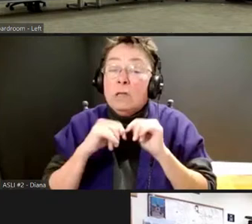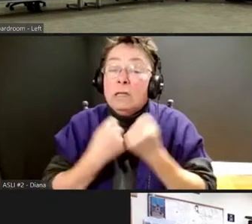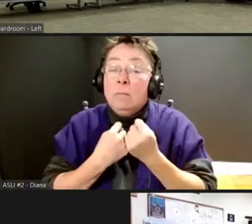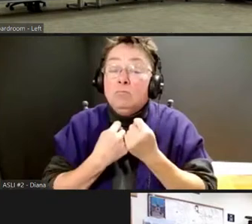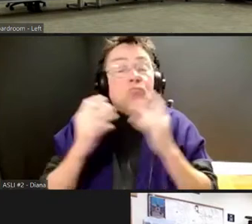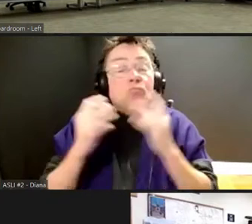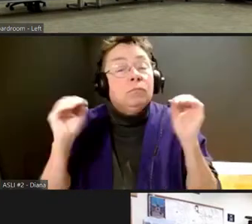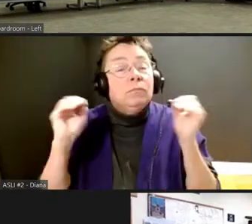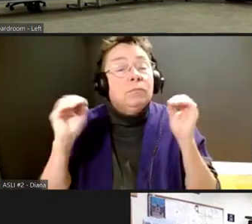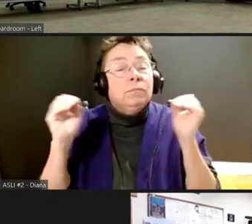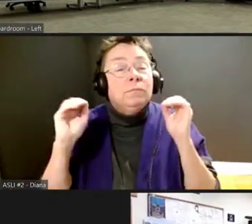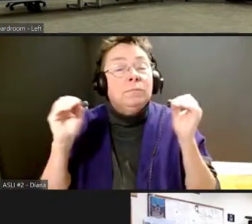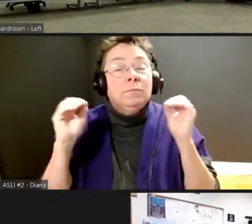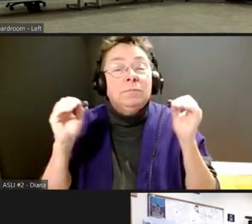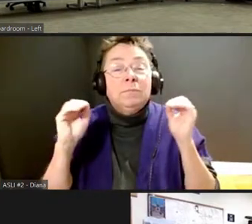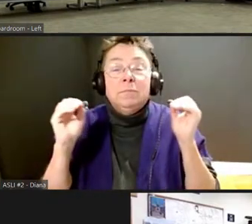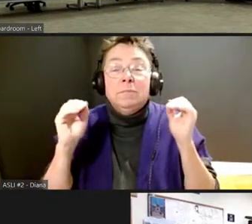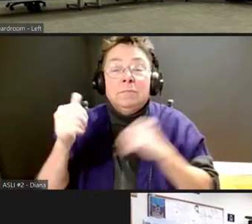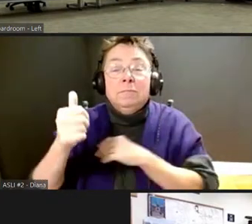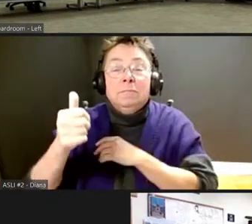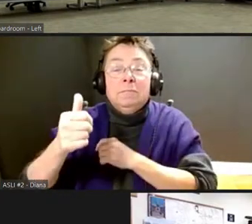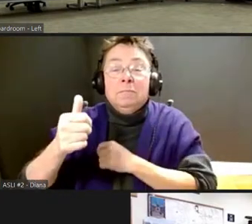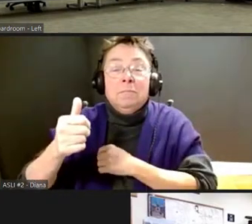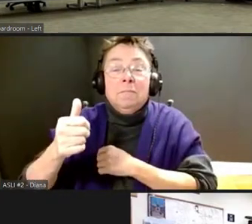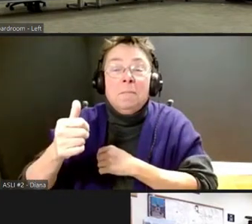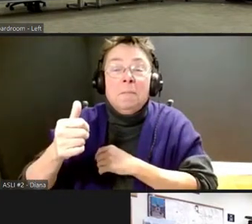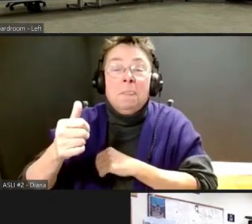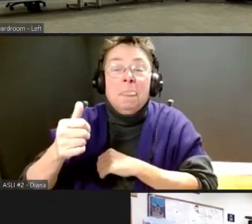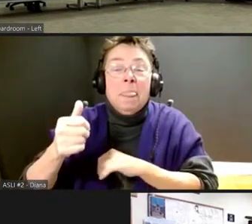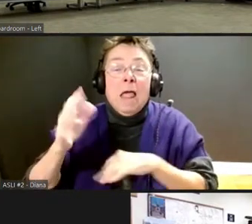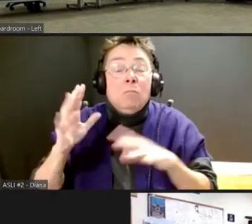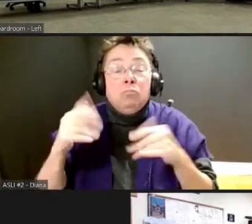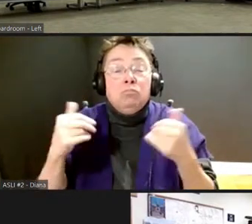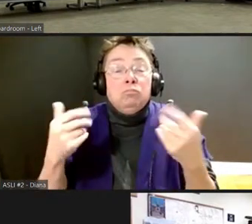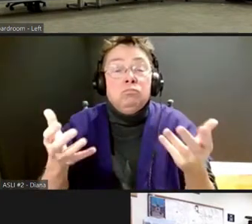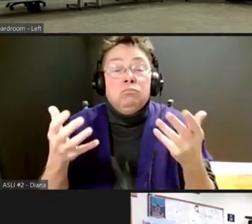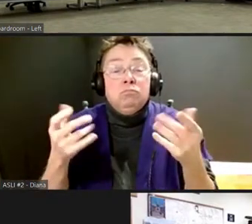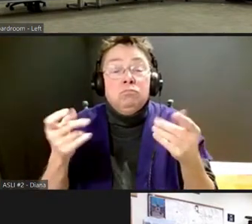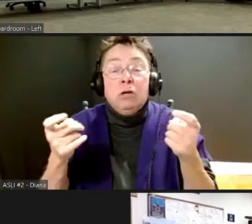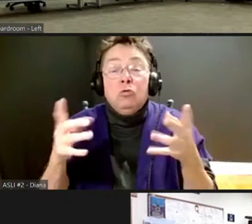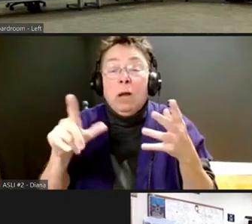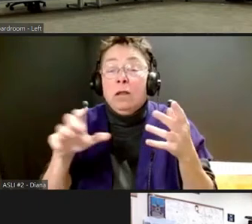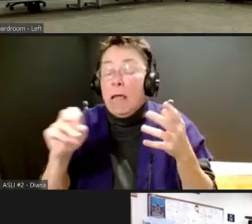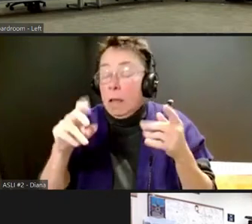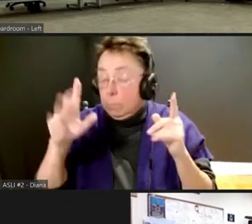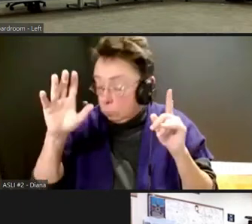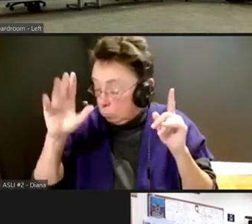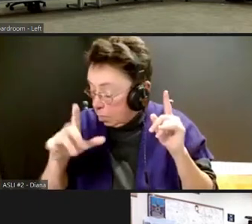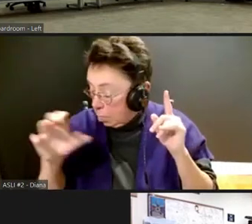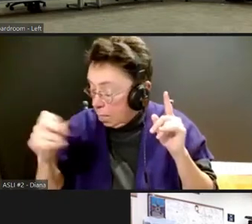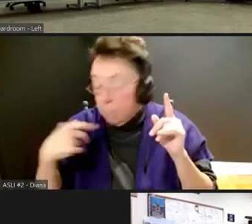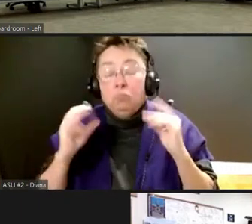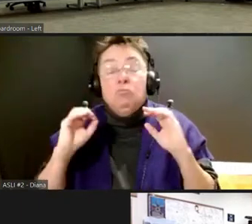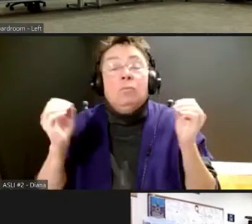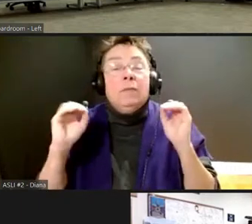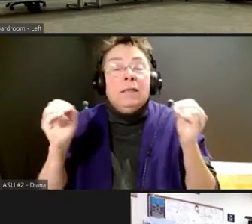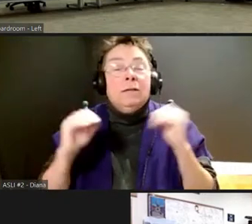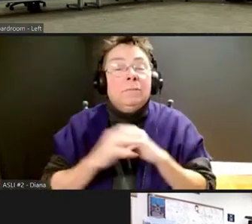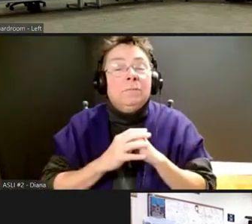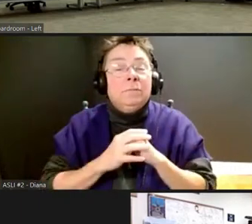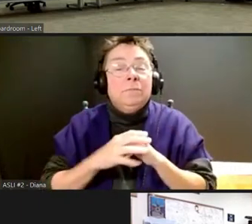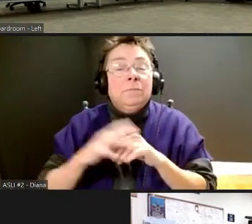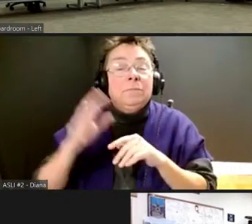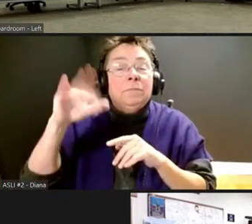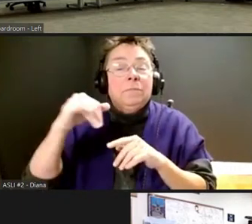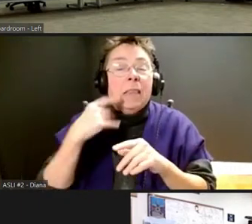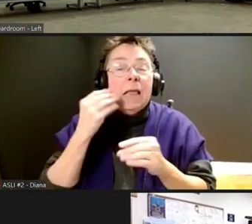questions. No questions, I'm sorry, Director Lee. Oh, no, go ahead. I was just saying no questions. Yeah, I just